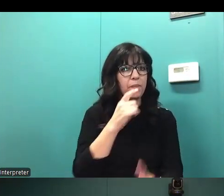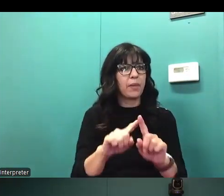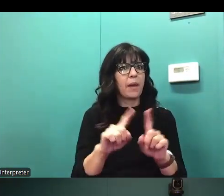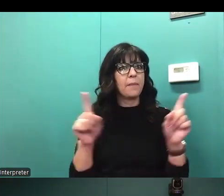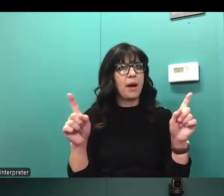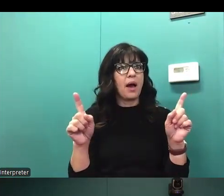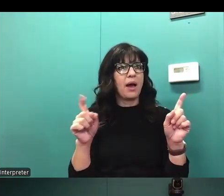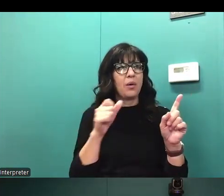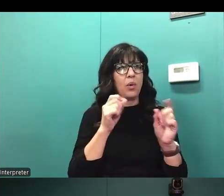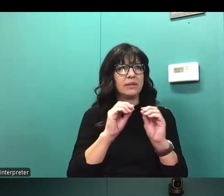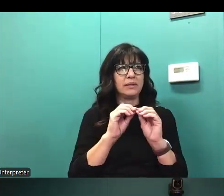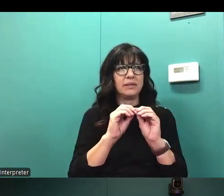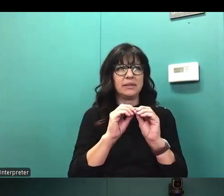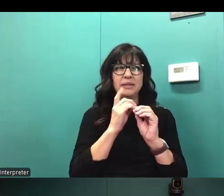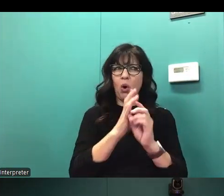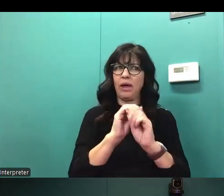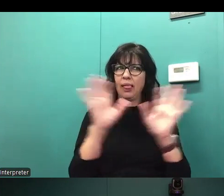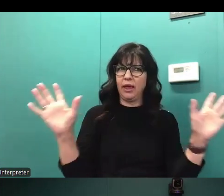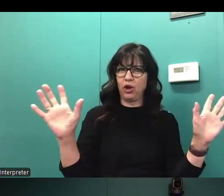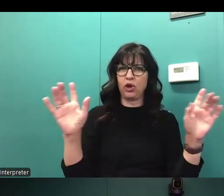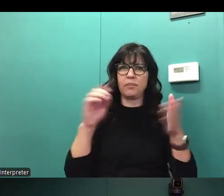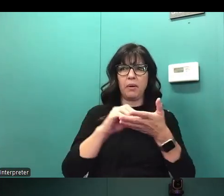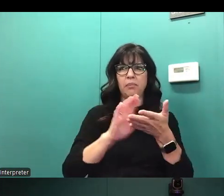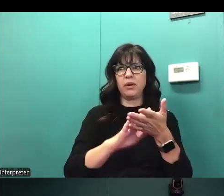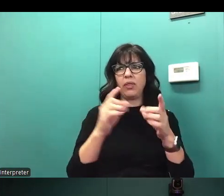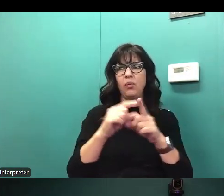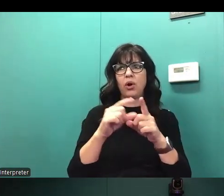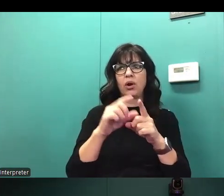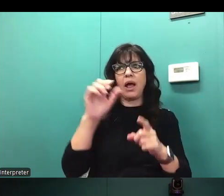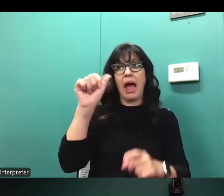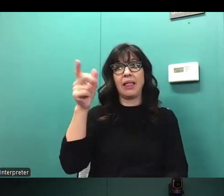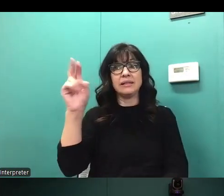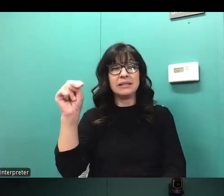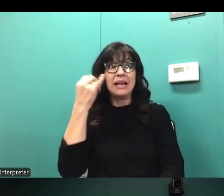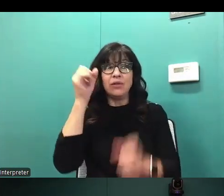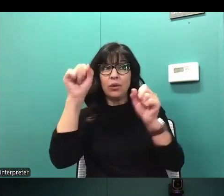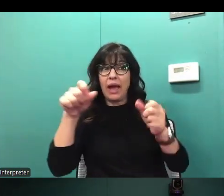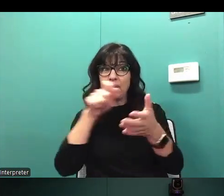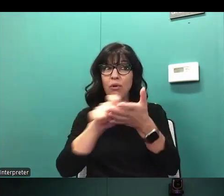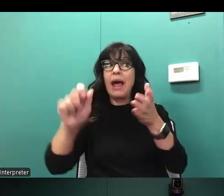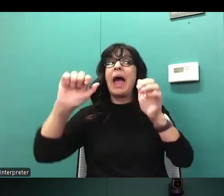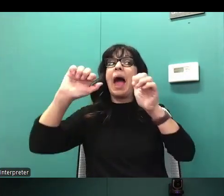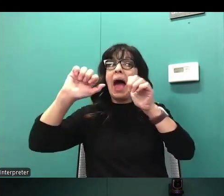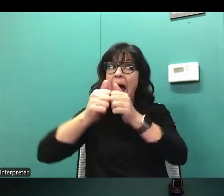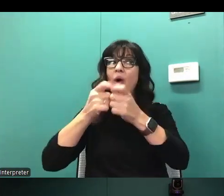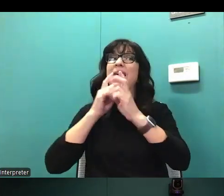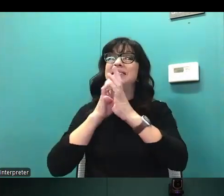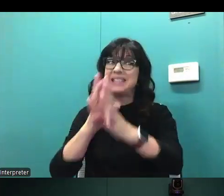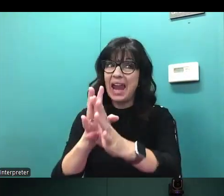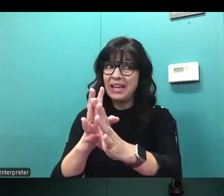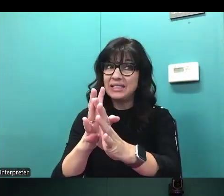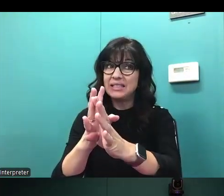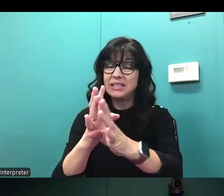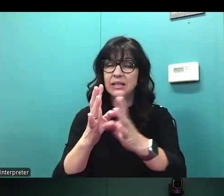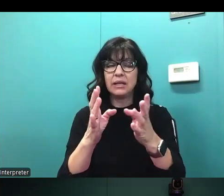the articulation, but you know what the word was, you're gonna write that word down. There is value though, if you are able to write it the way they said it. I agree. Yes.